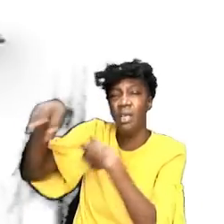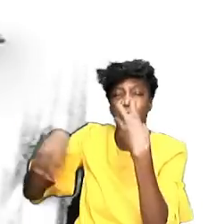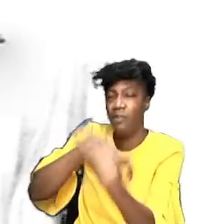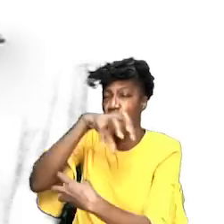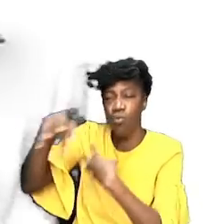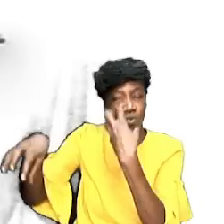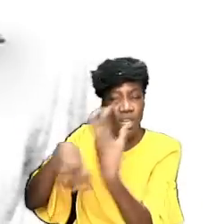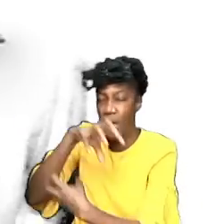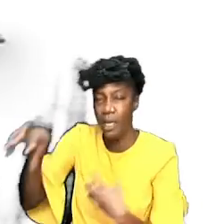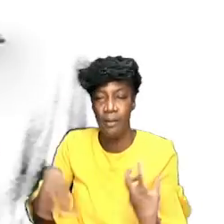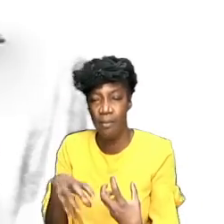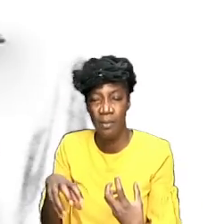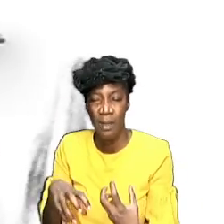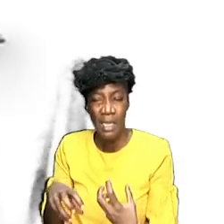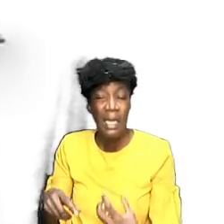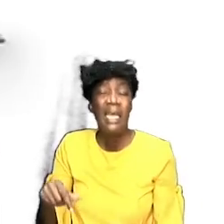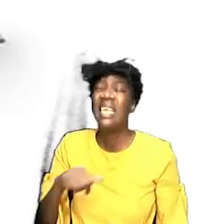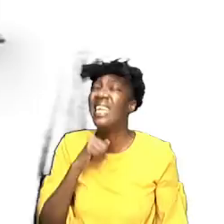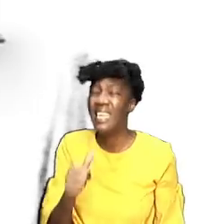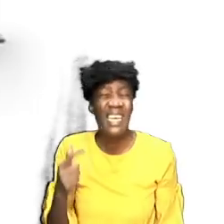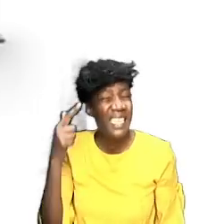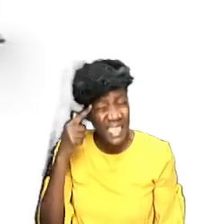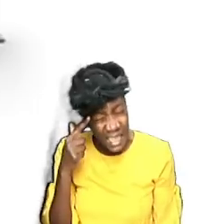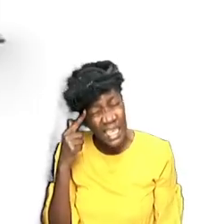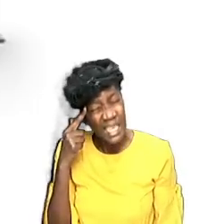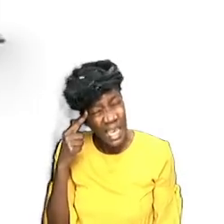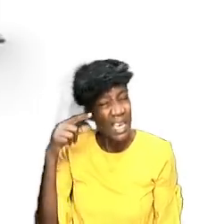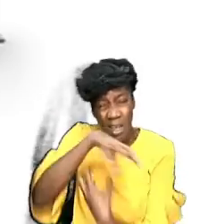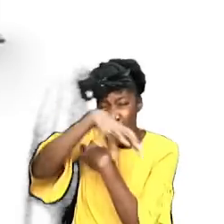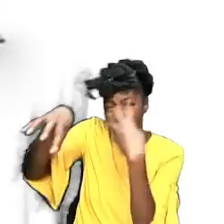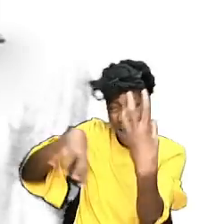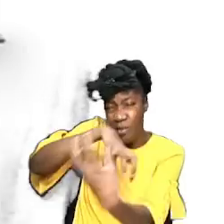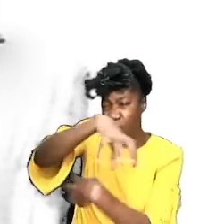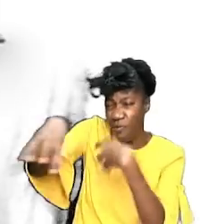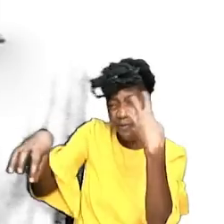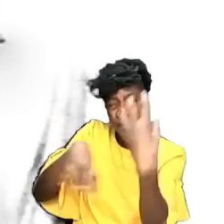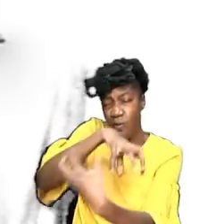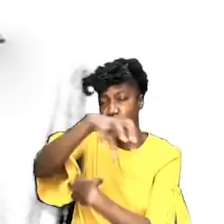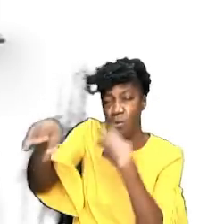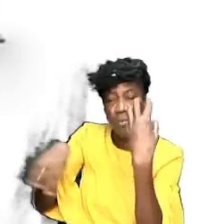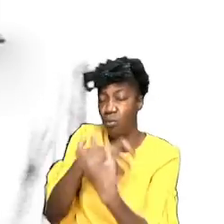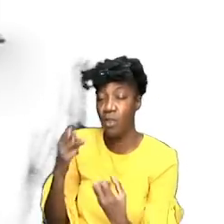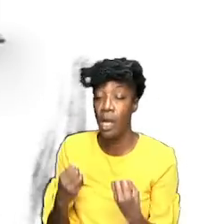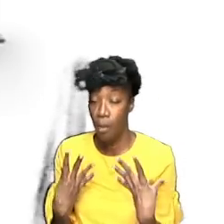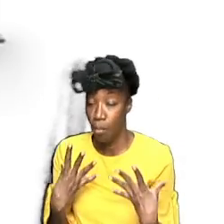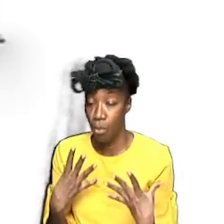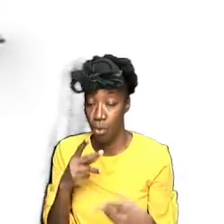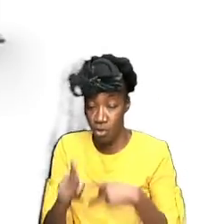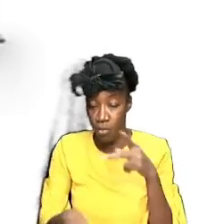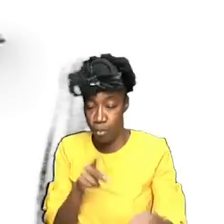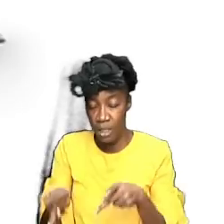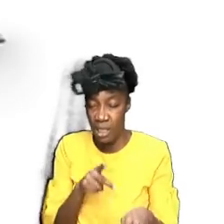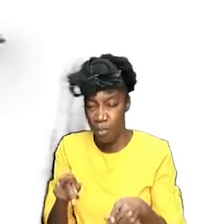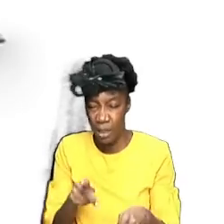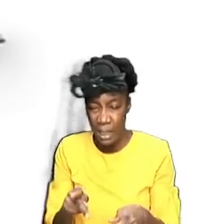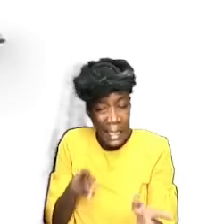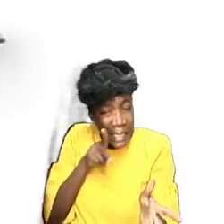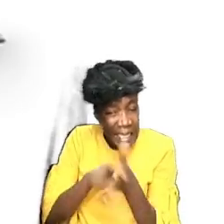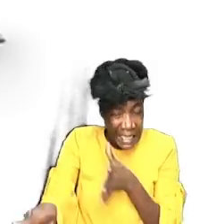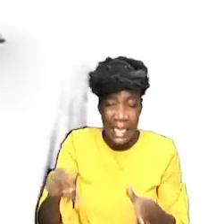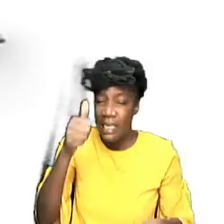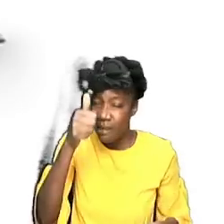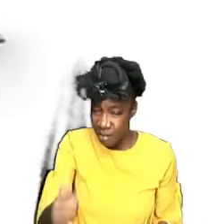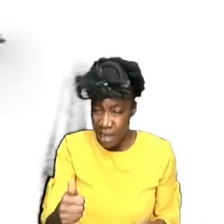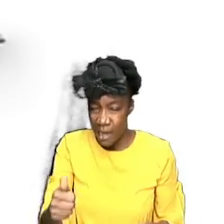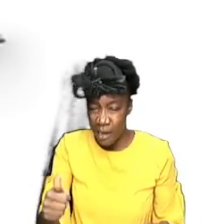discombobulated. Amen. In your thinking, you become confused. Amen. And that's why a lot of people even end up committing suicide and doing